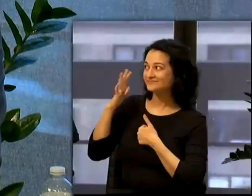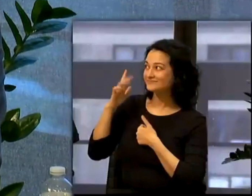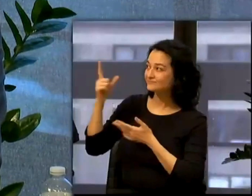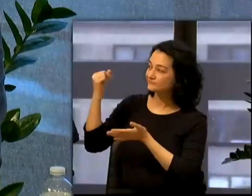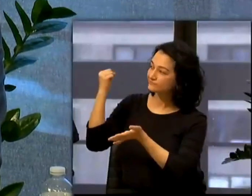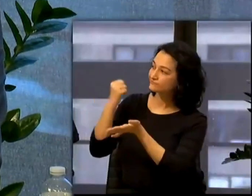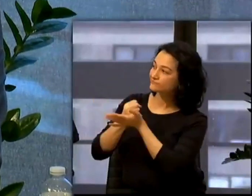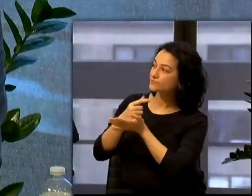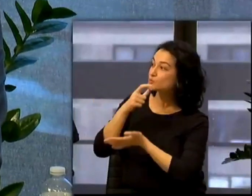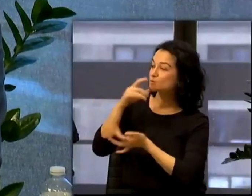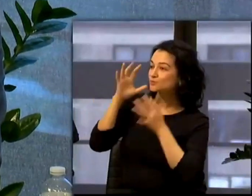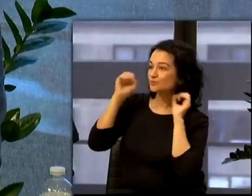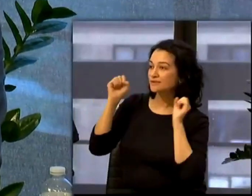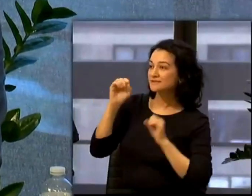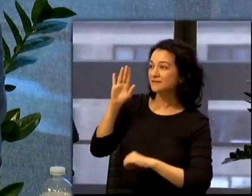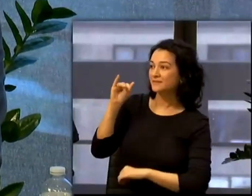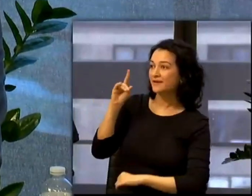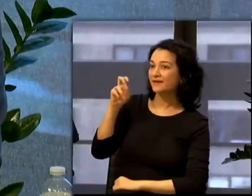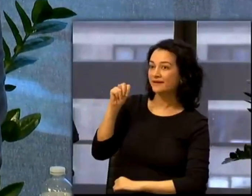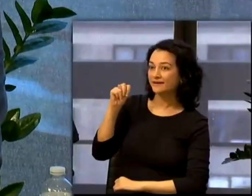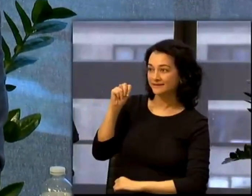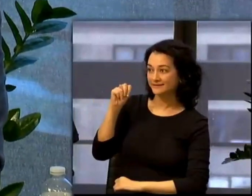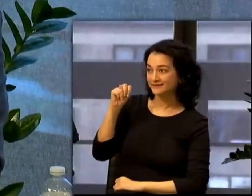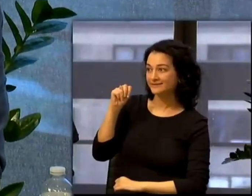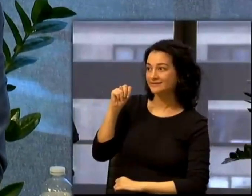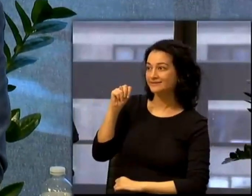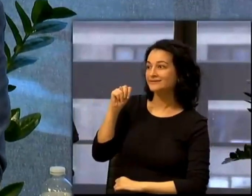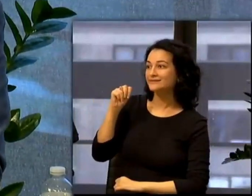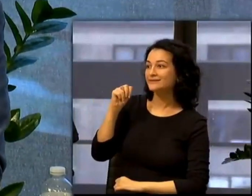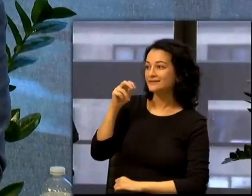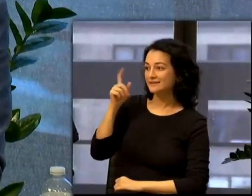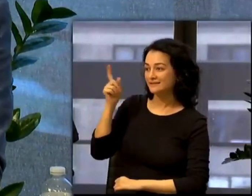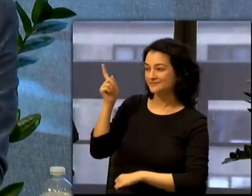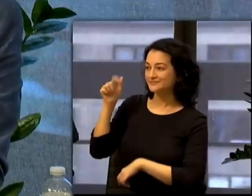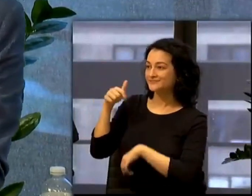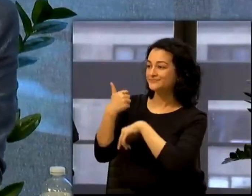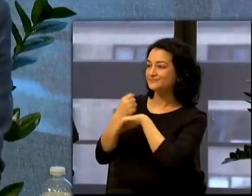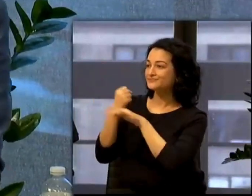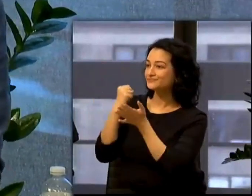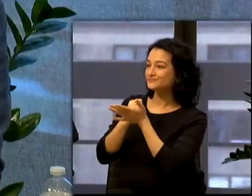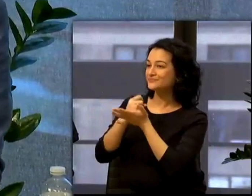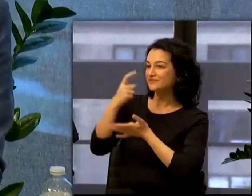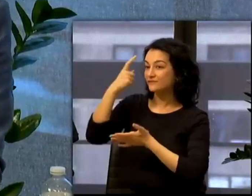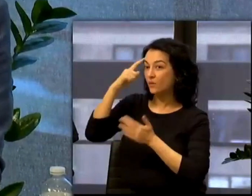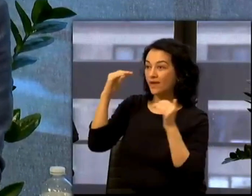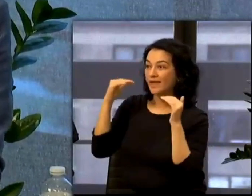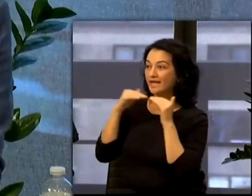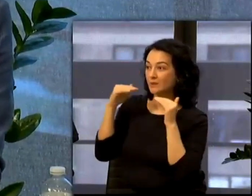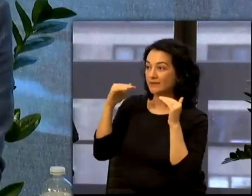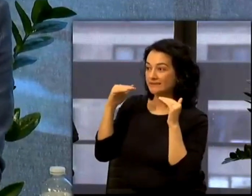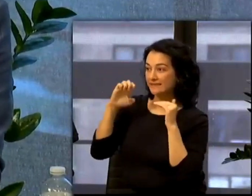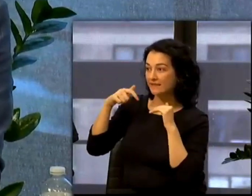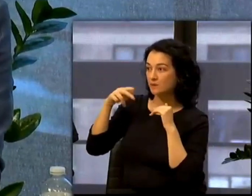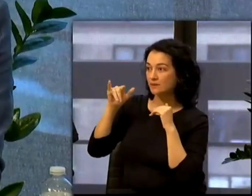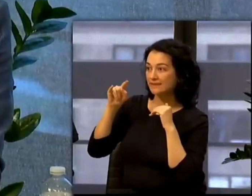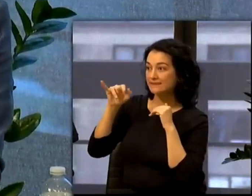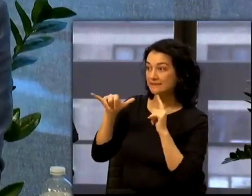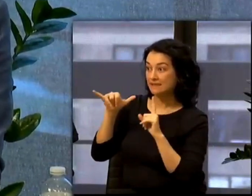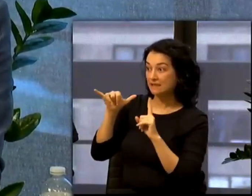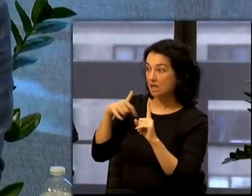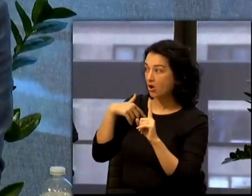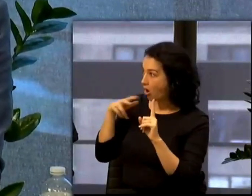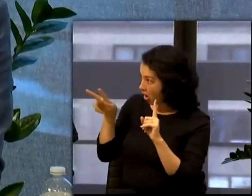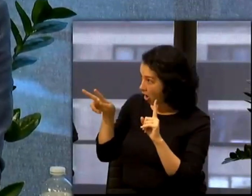Great that this was the very first executive order he decided to sign. B, not so great because it focused